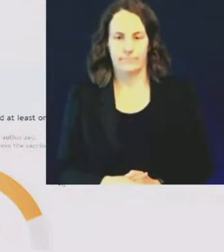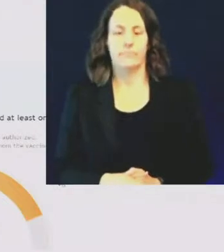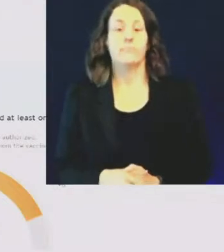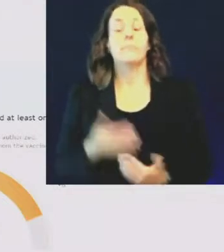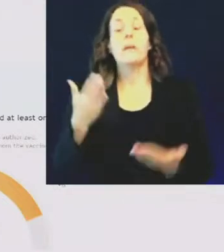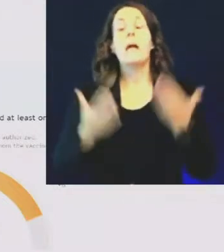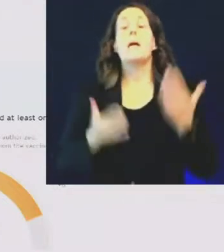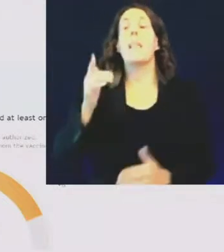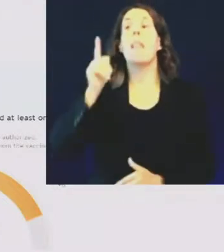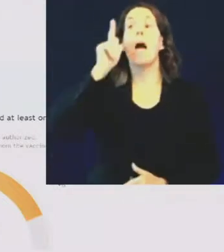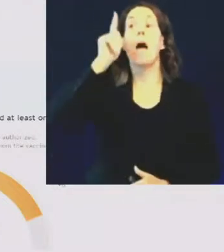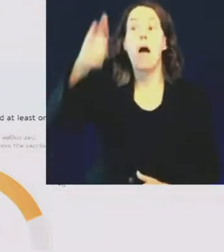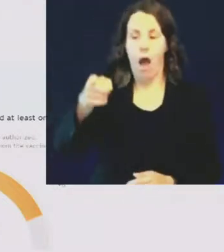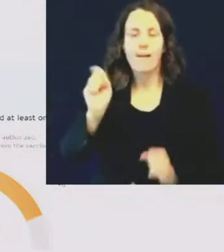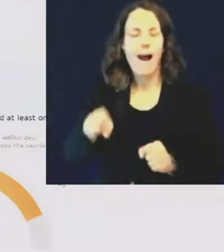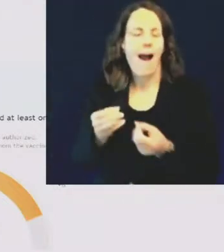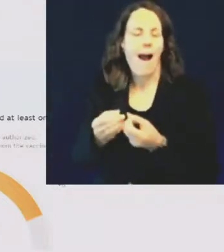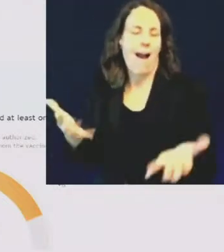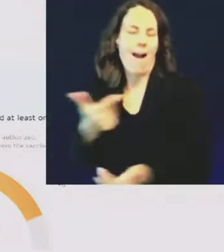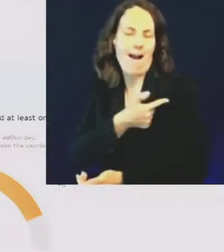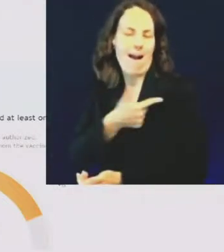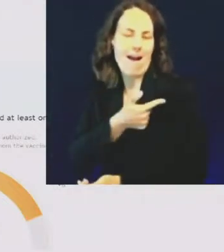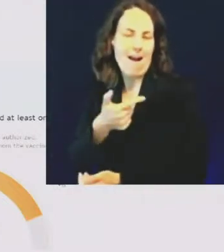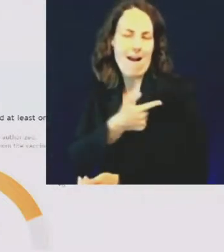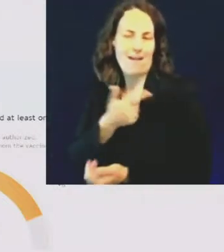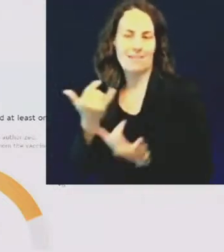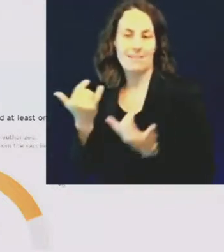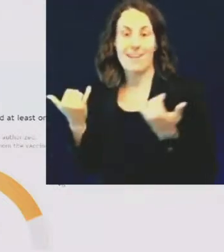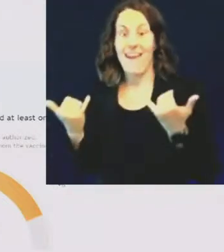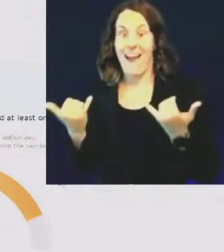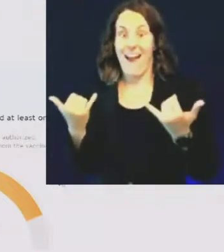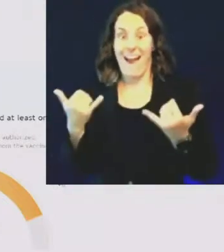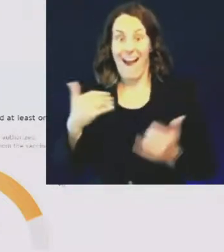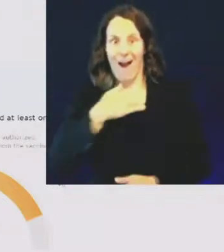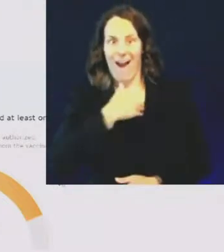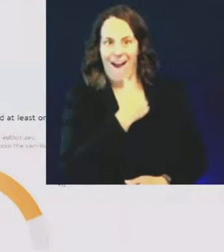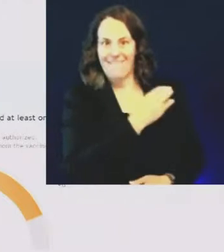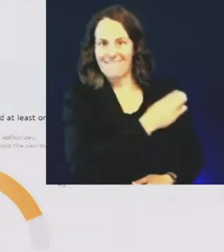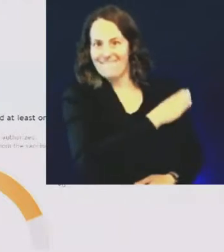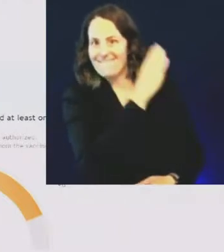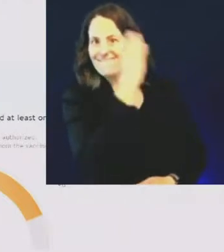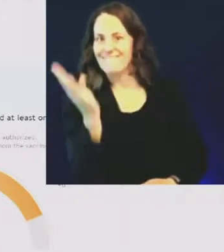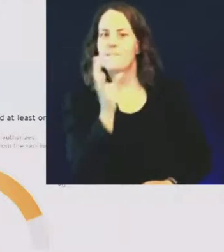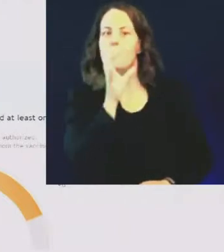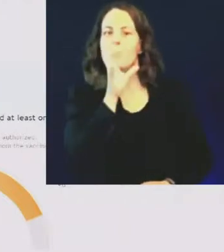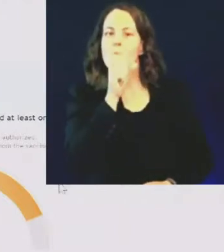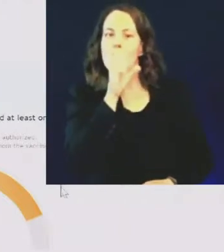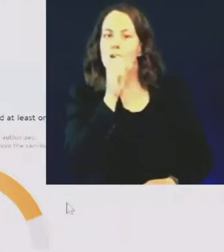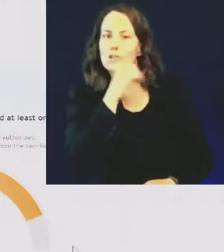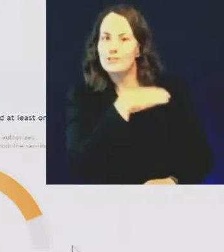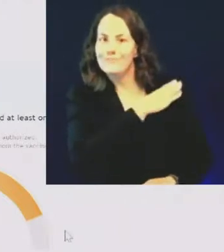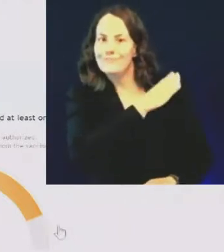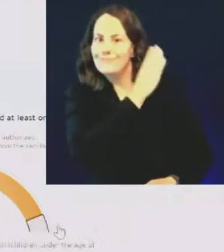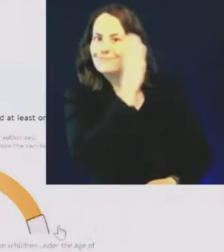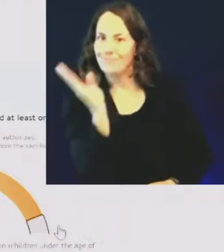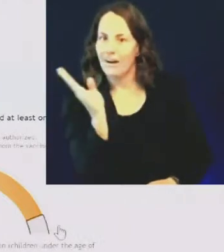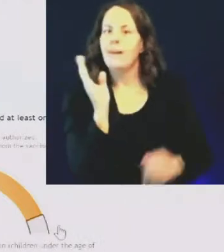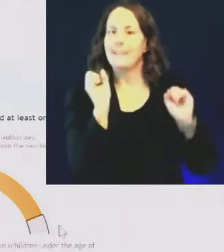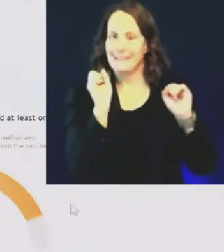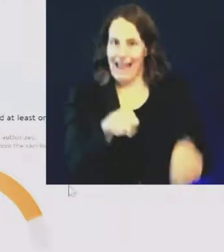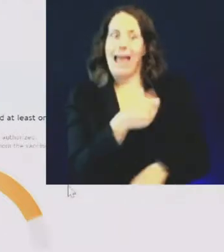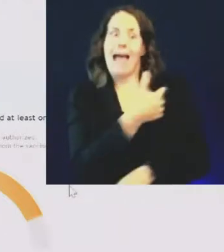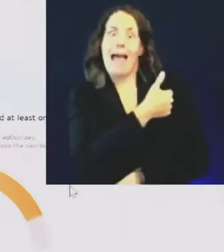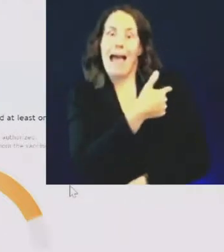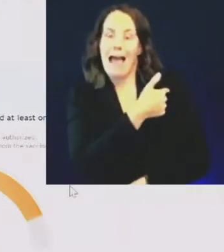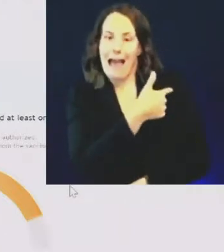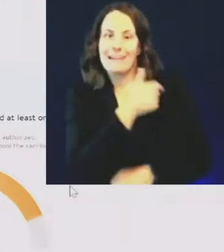of us to get vaccinated and to do so because, as I said earlier, it protects our neighbors and our family members who are in this